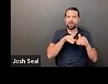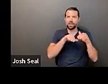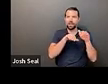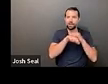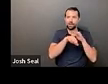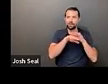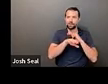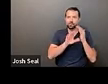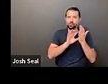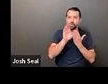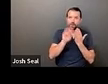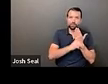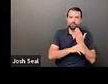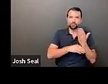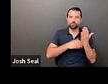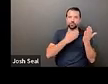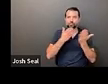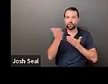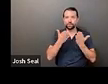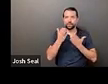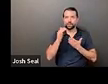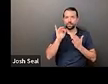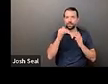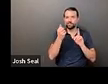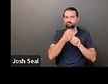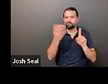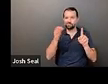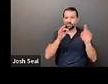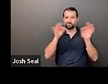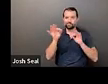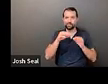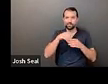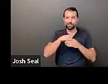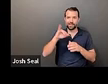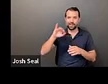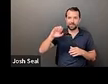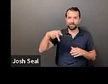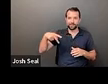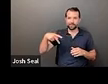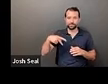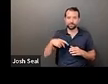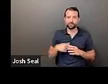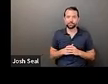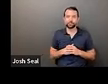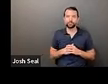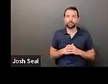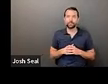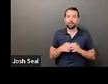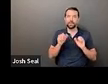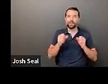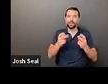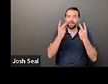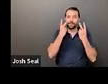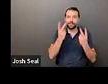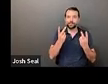look in the written notice. And you can see how the rest of that gets determined. What are we looking for and